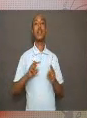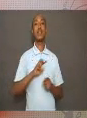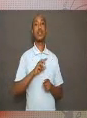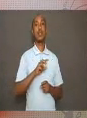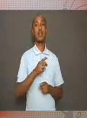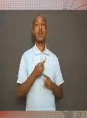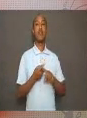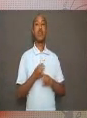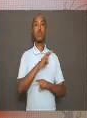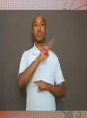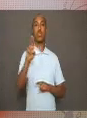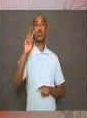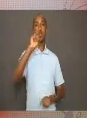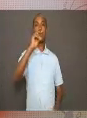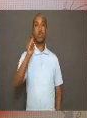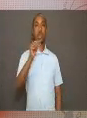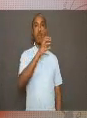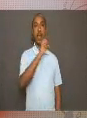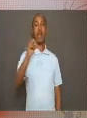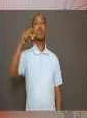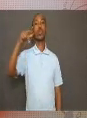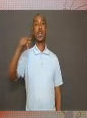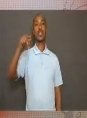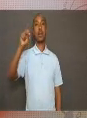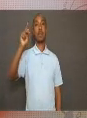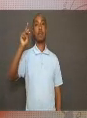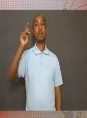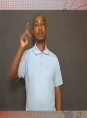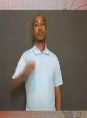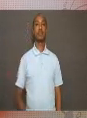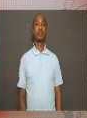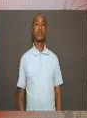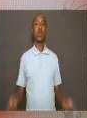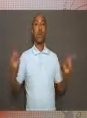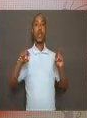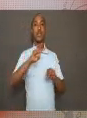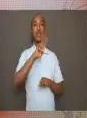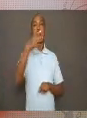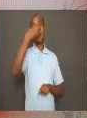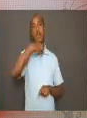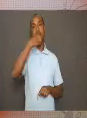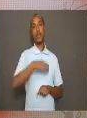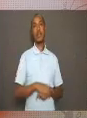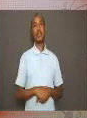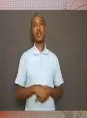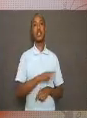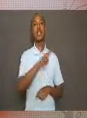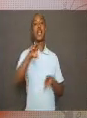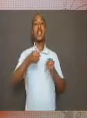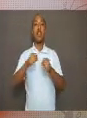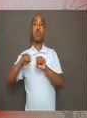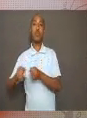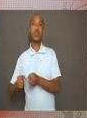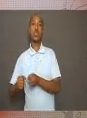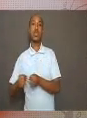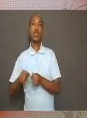of sodium and potassium. When they are heated, they decompose